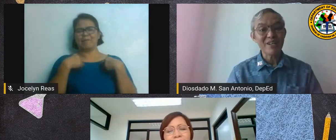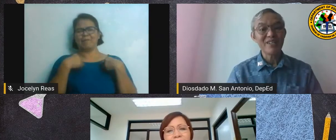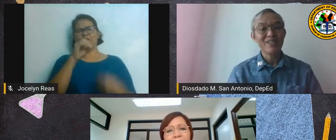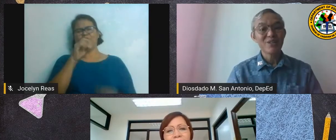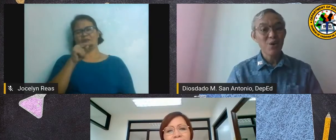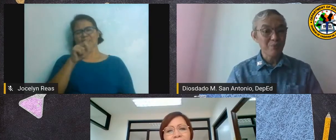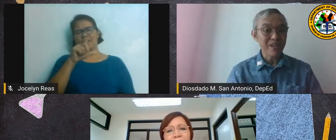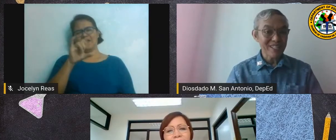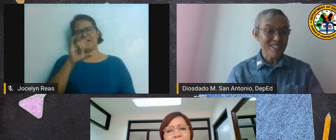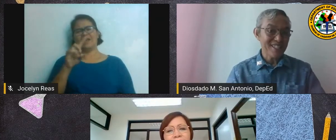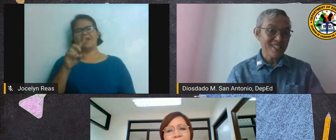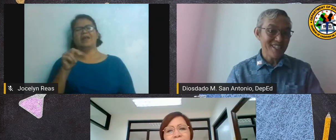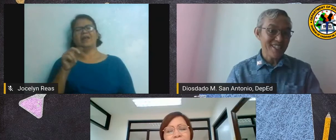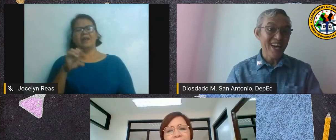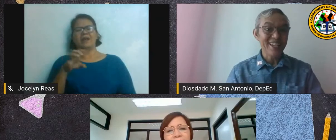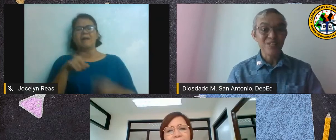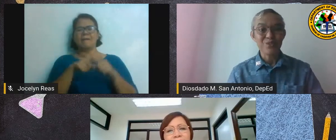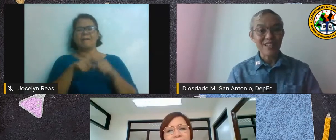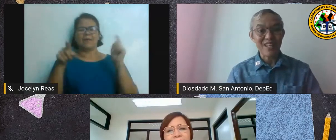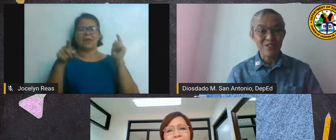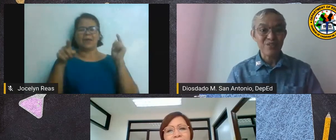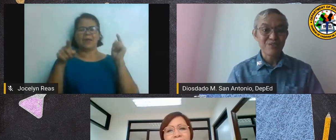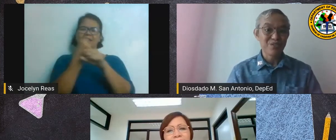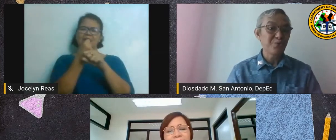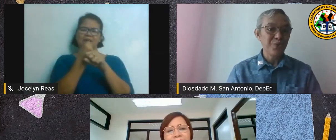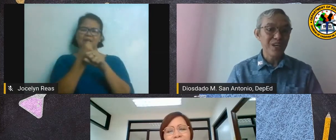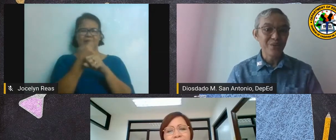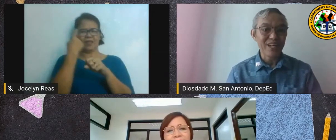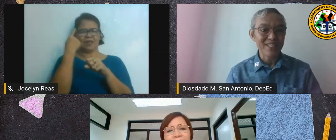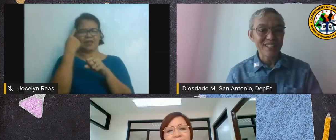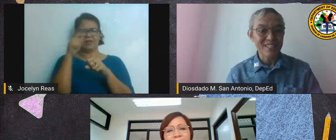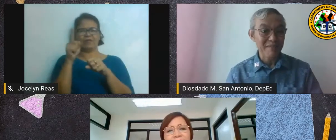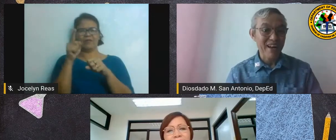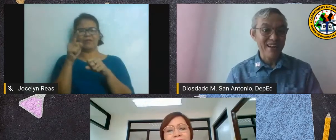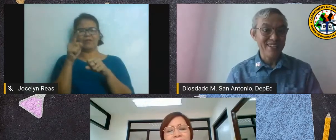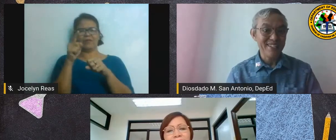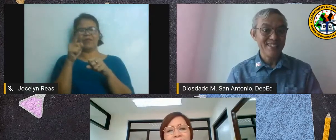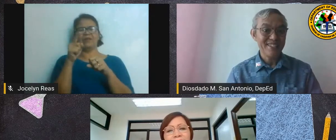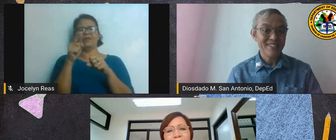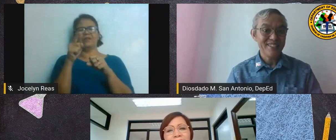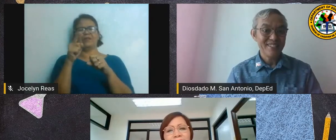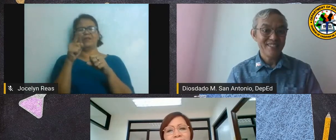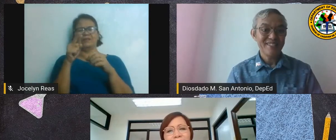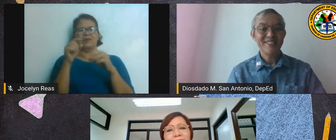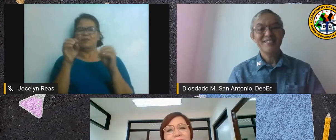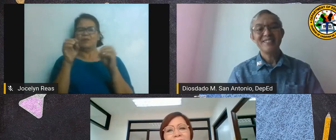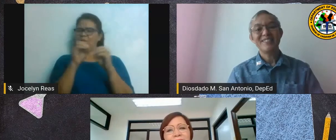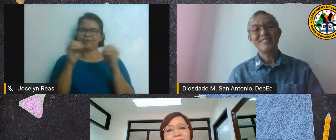willing mag-cooperate si nanay o tatay o yung kuya o ate sa bahay.